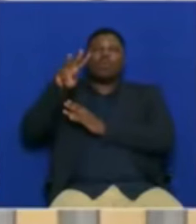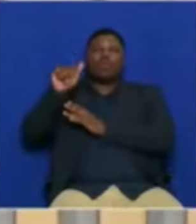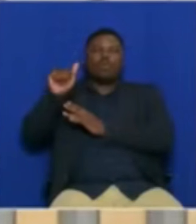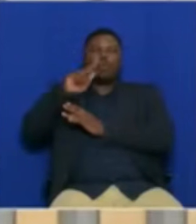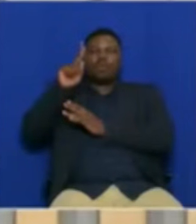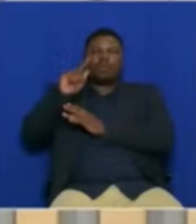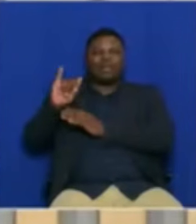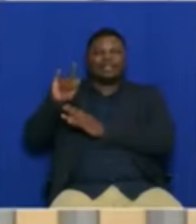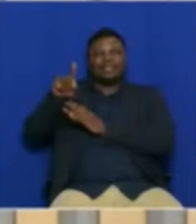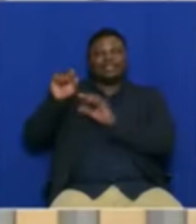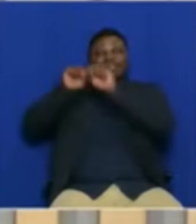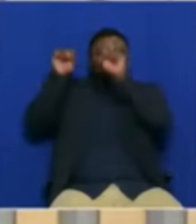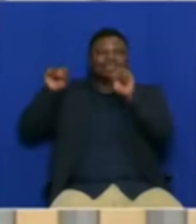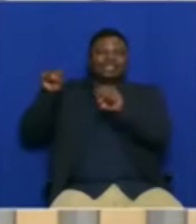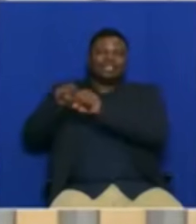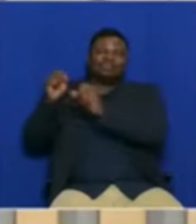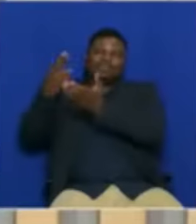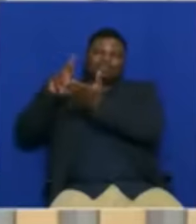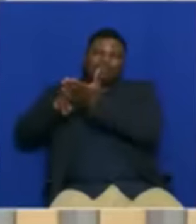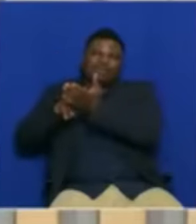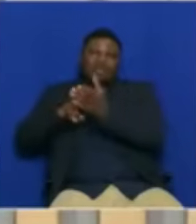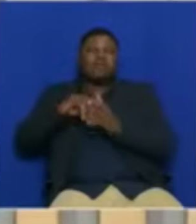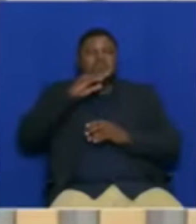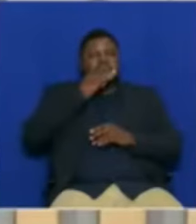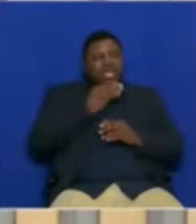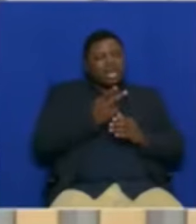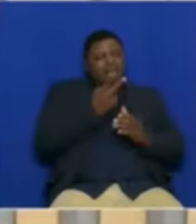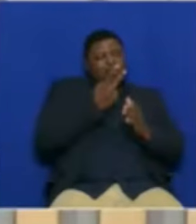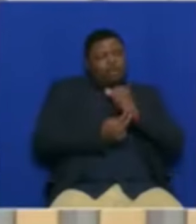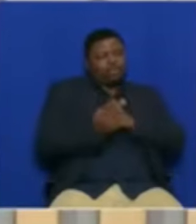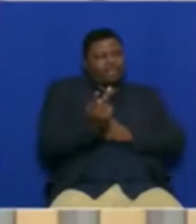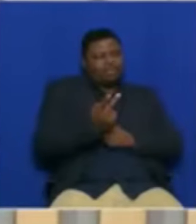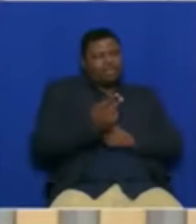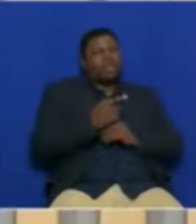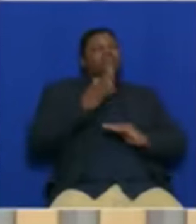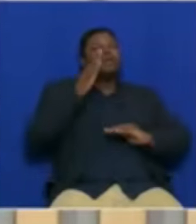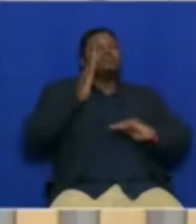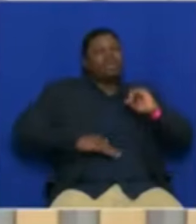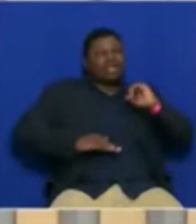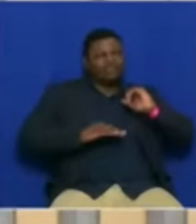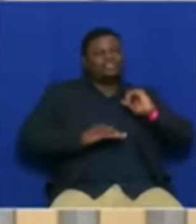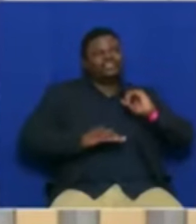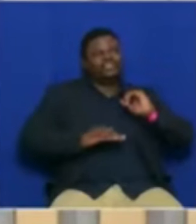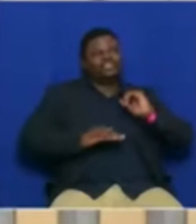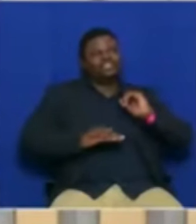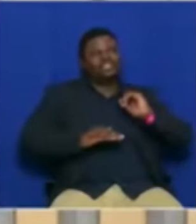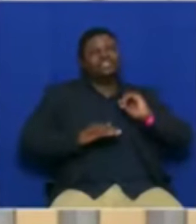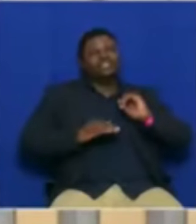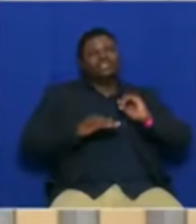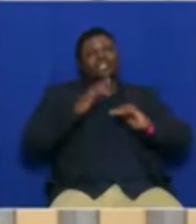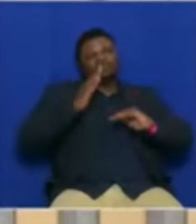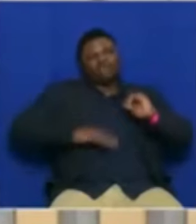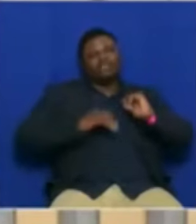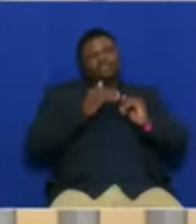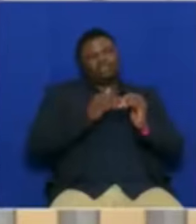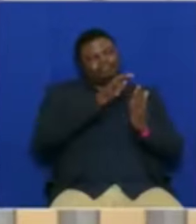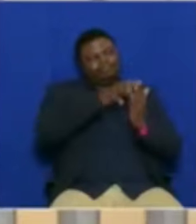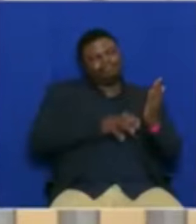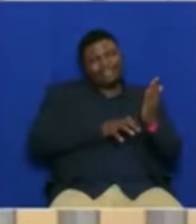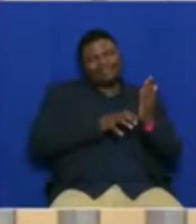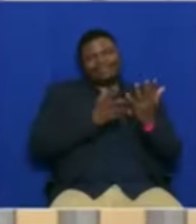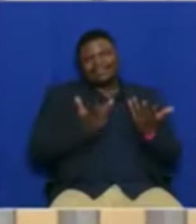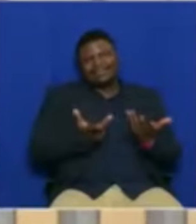both of them are charged according to the charge sheet. Is that what you say, Commissioner Beloy? I think that charge sheet that you